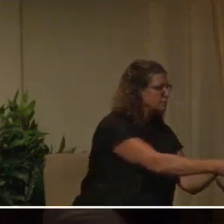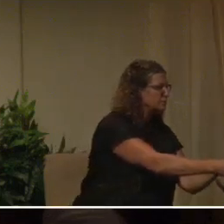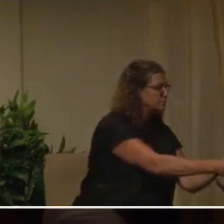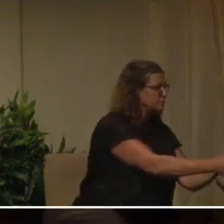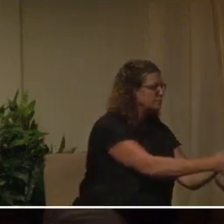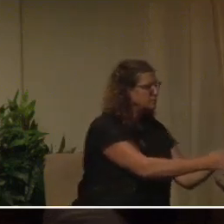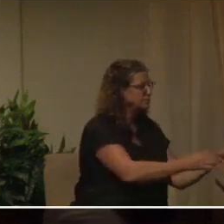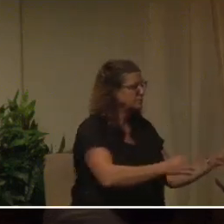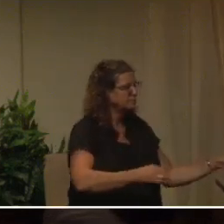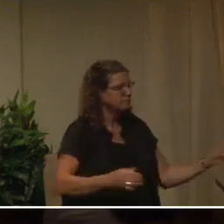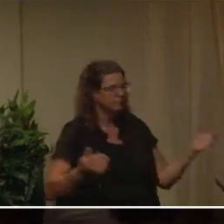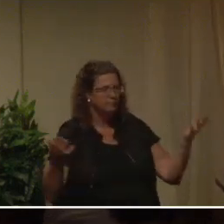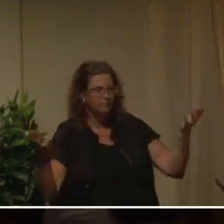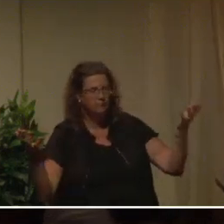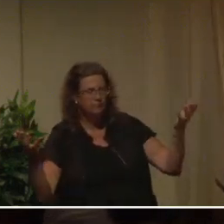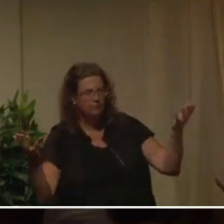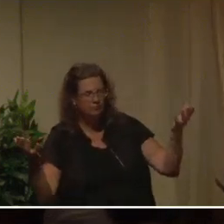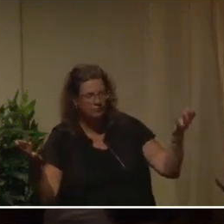Let's pray.